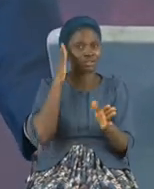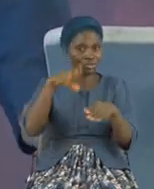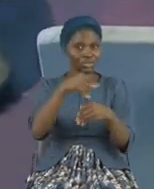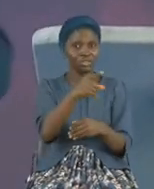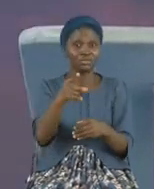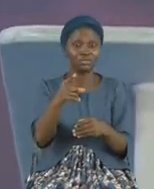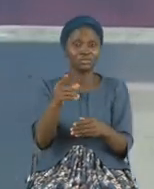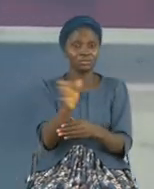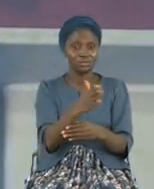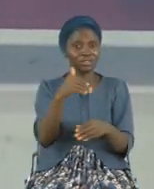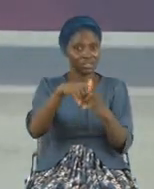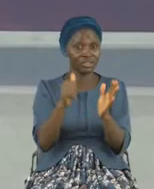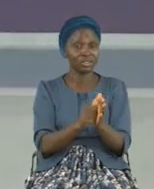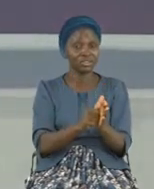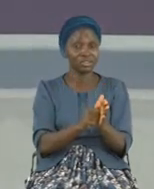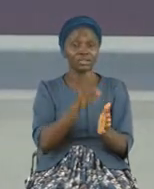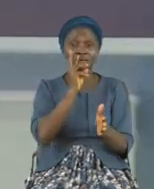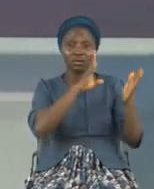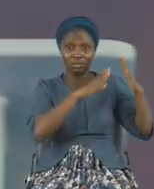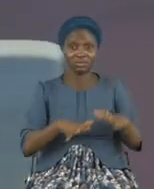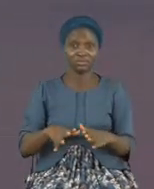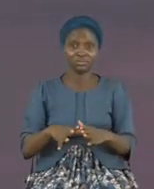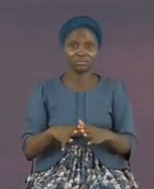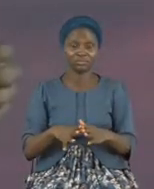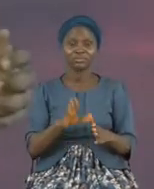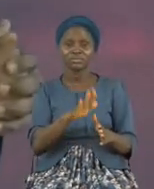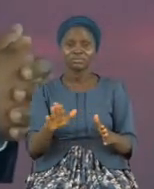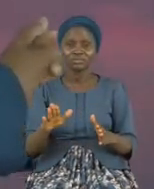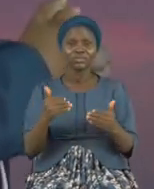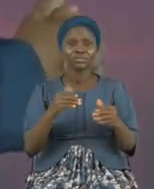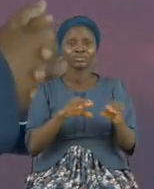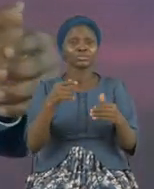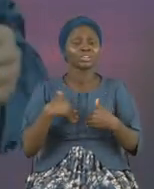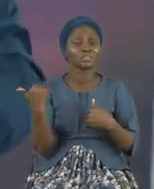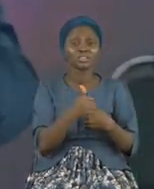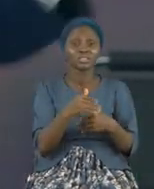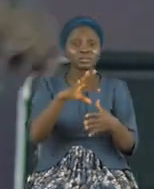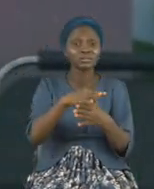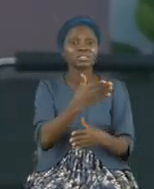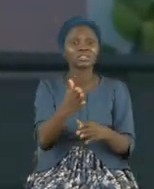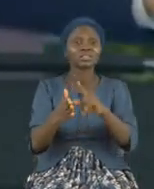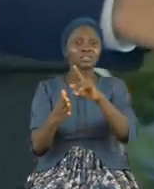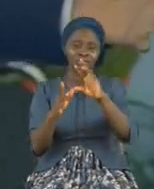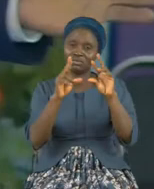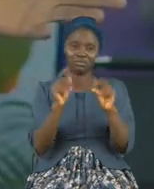river. Children, have you any meat there? No, Lord,